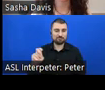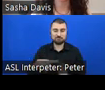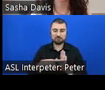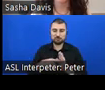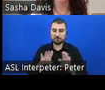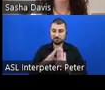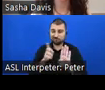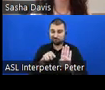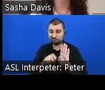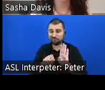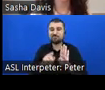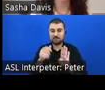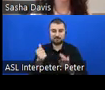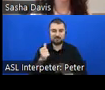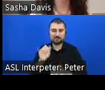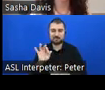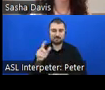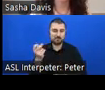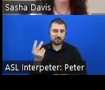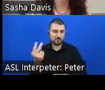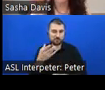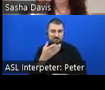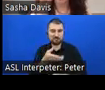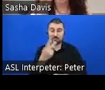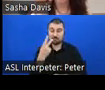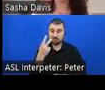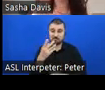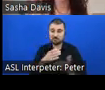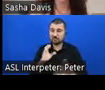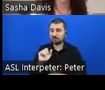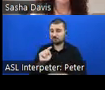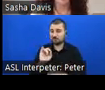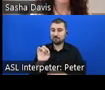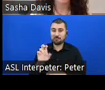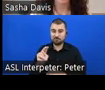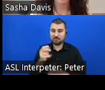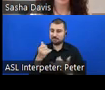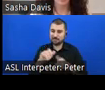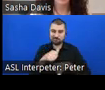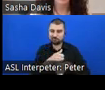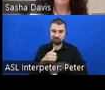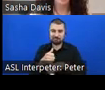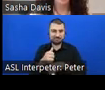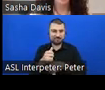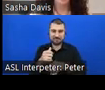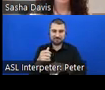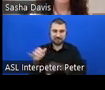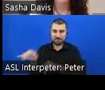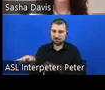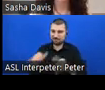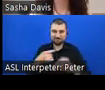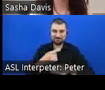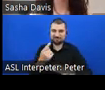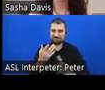in 1912. So you can see some of the cast iron is still intact as it looks today.